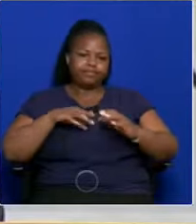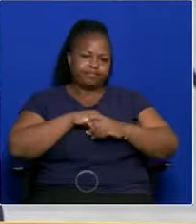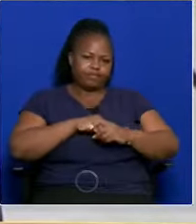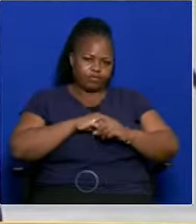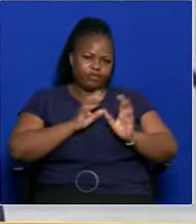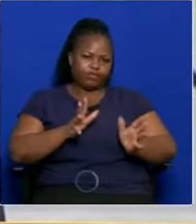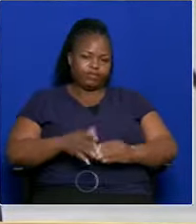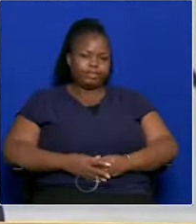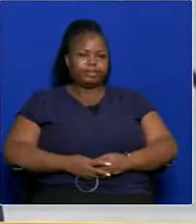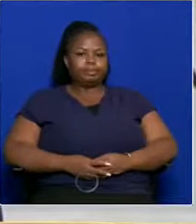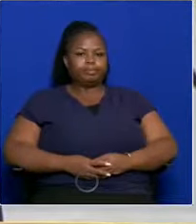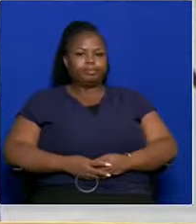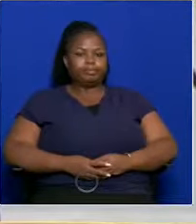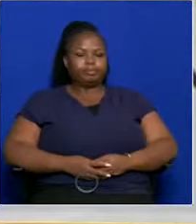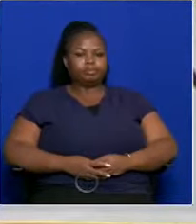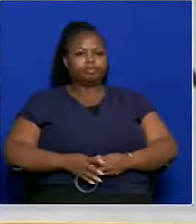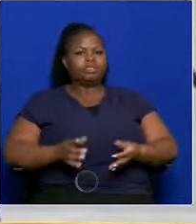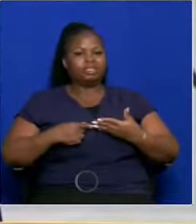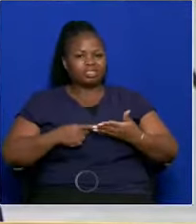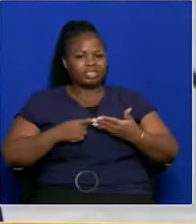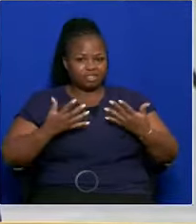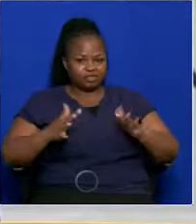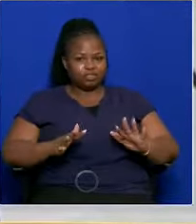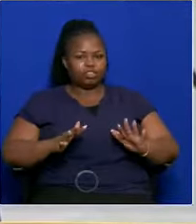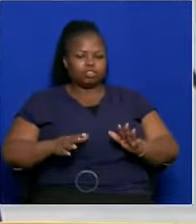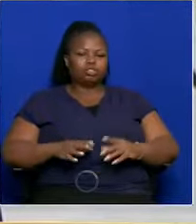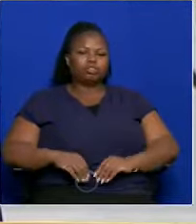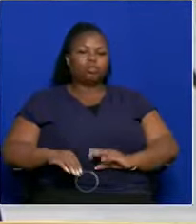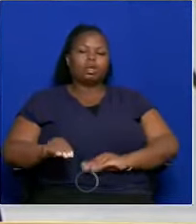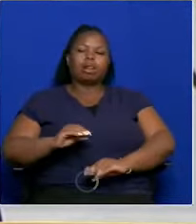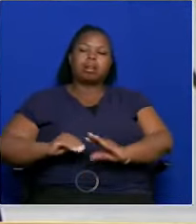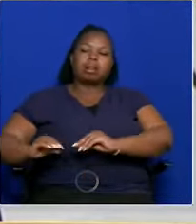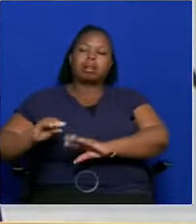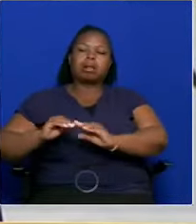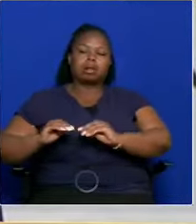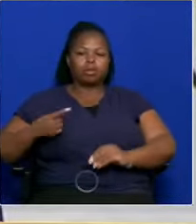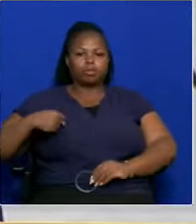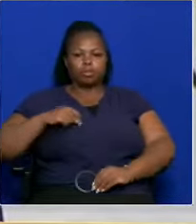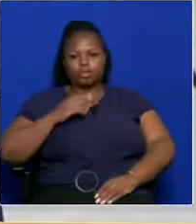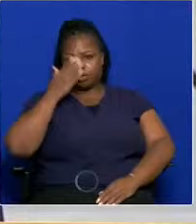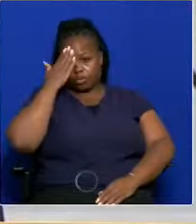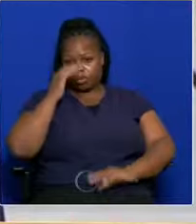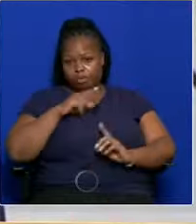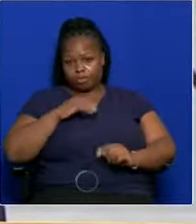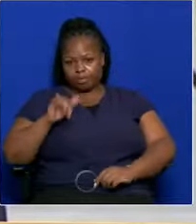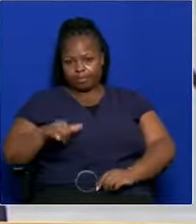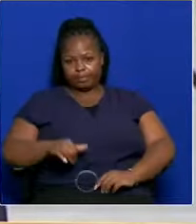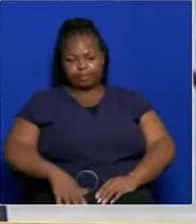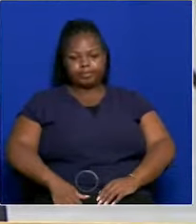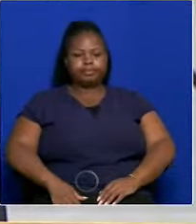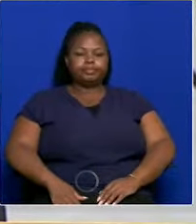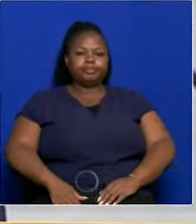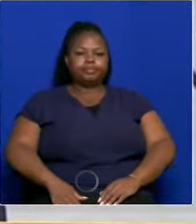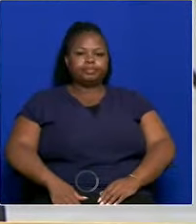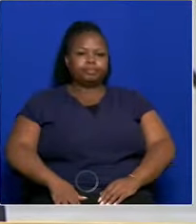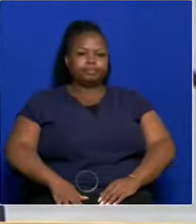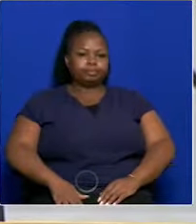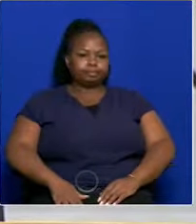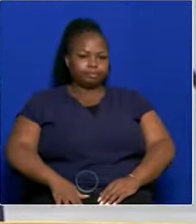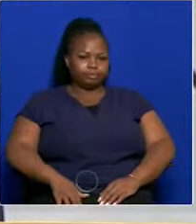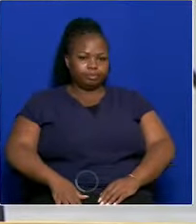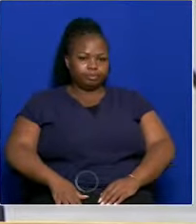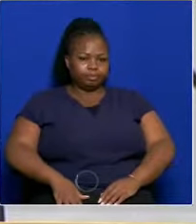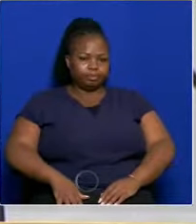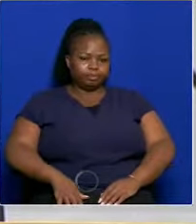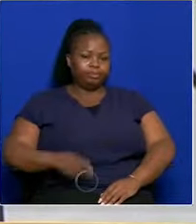it was discussed in the corridors and we knew about it. So, and when stories coming